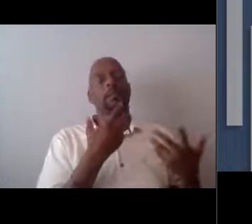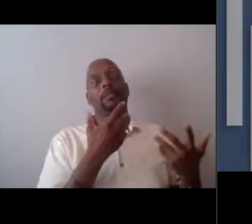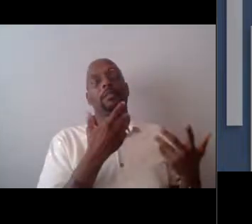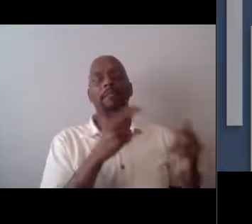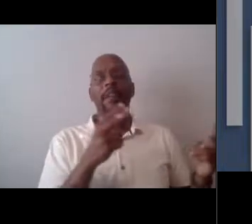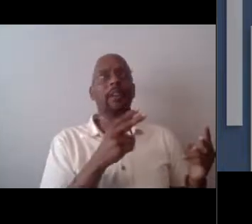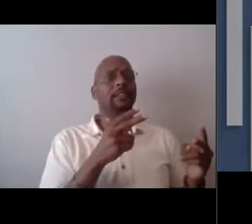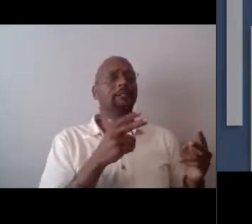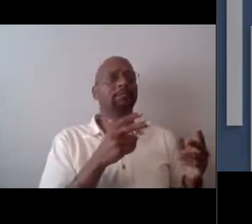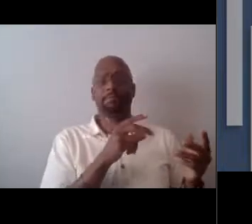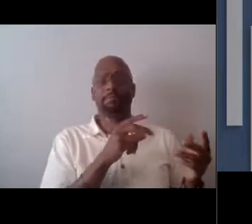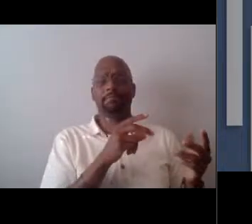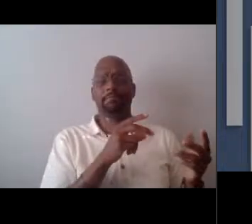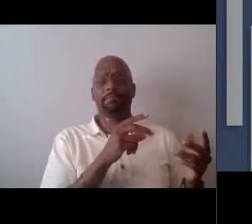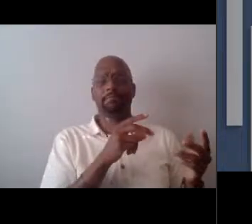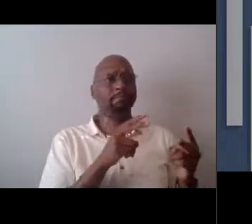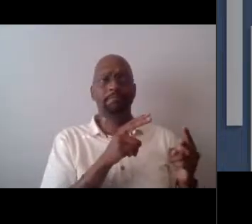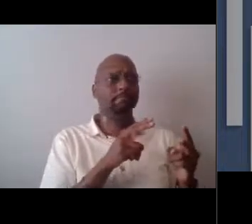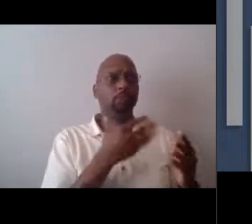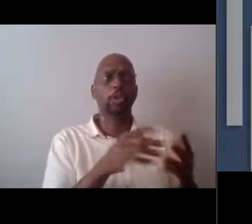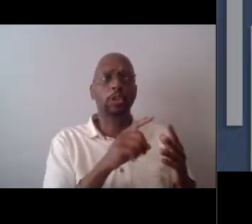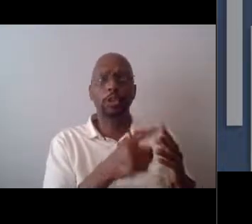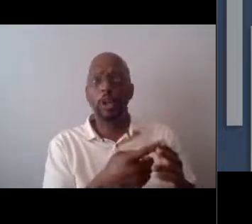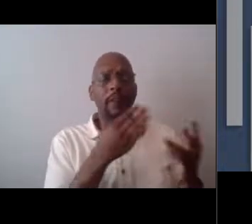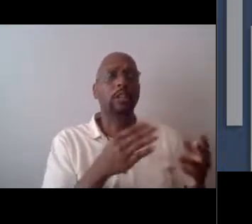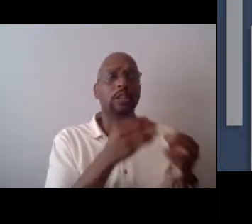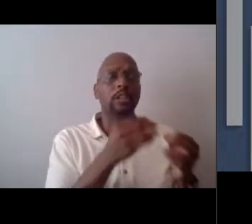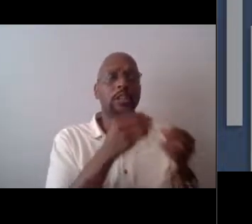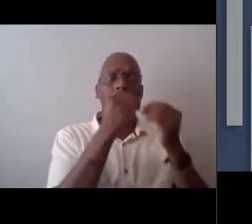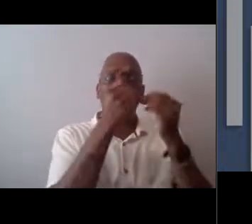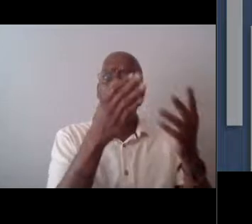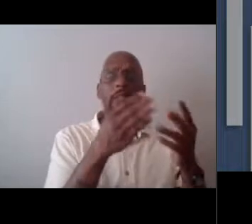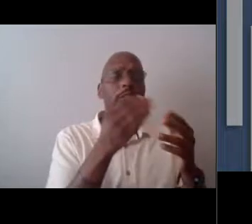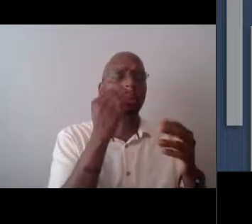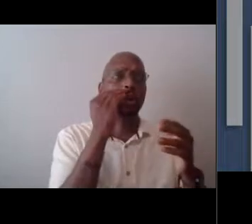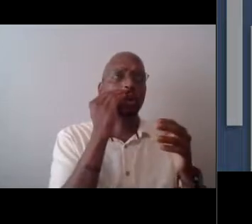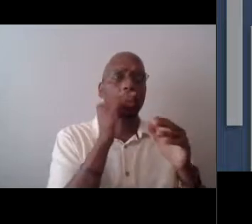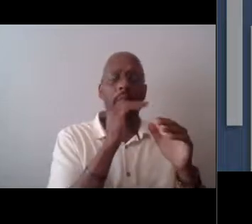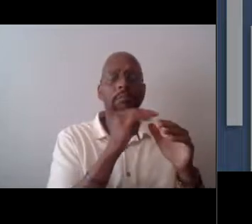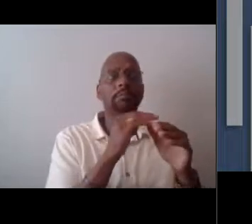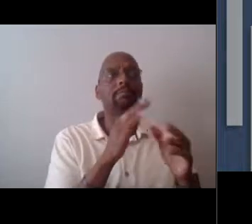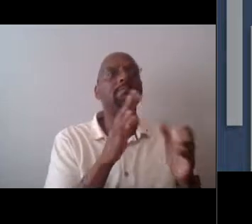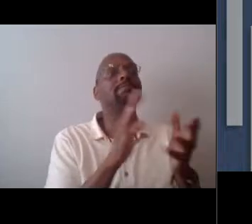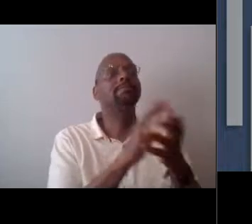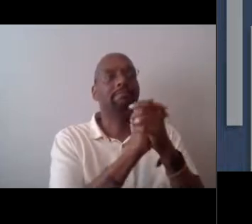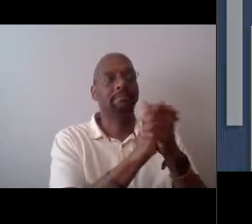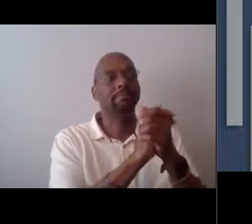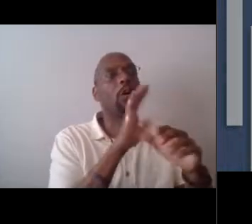indicators and good criteria. So congratulations on that. But the other thing